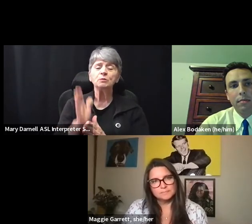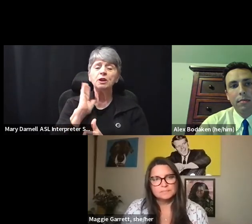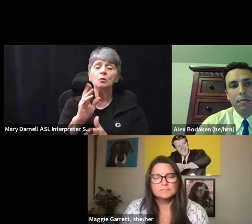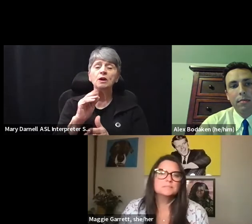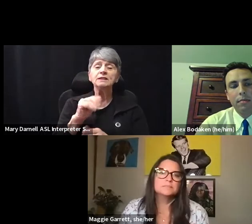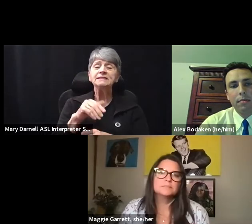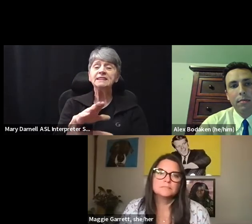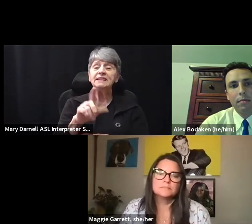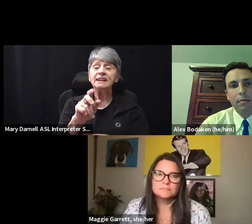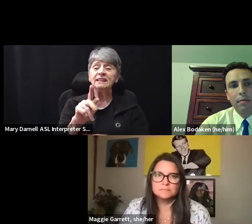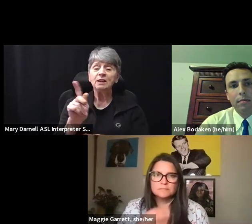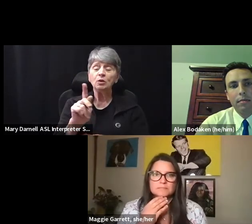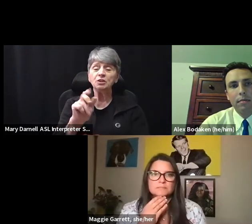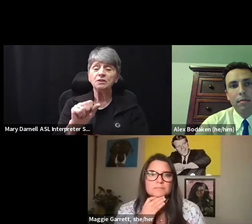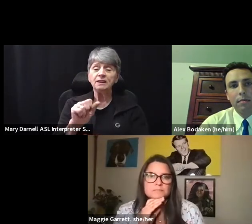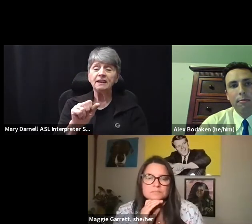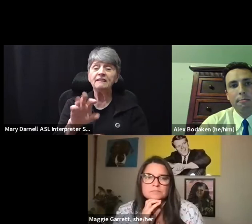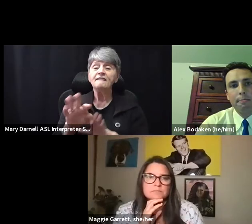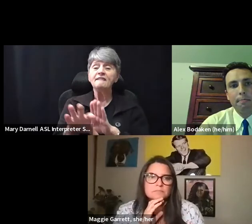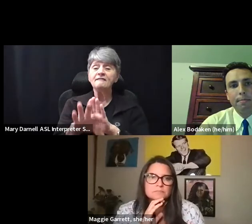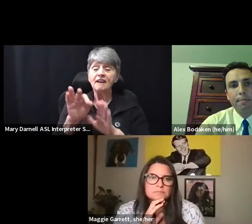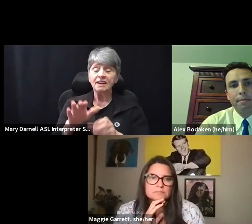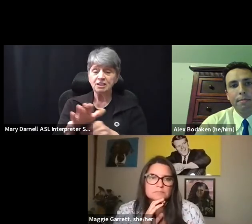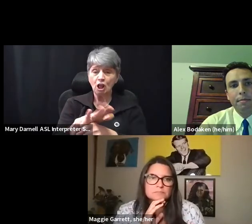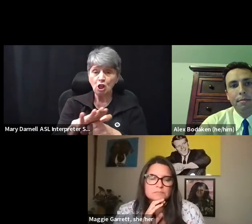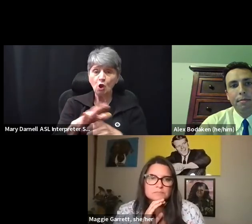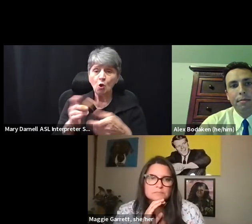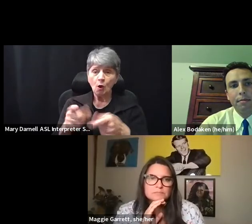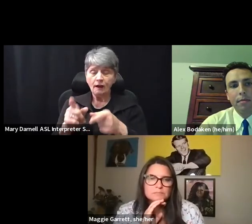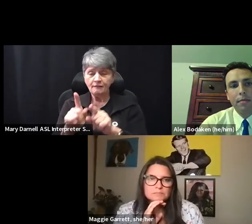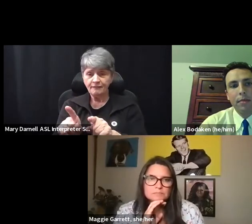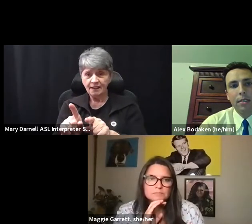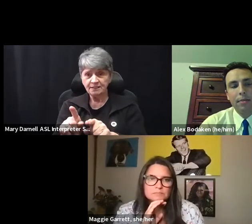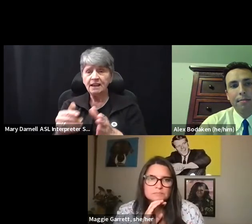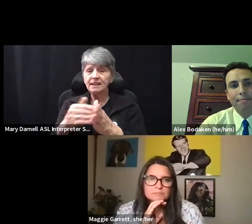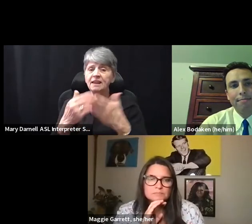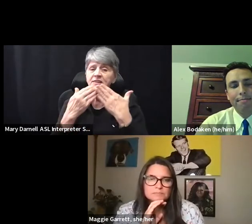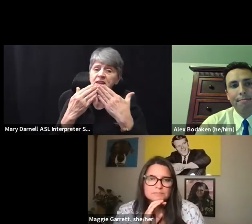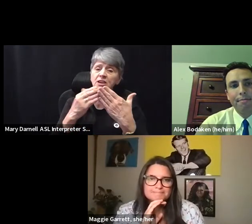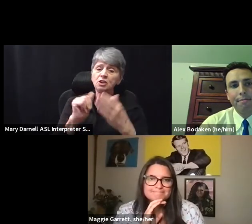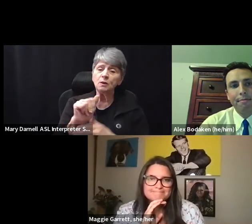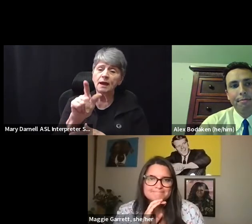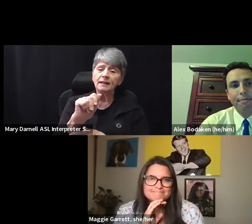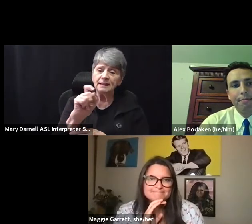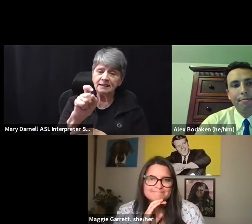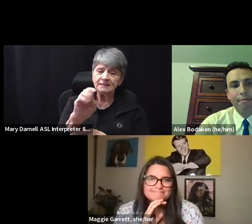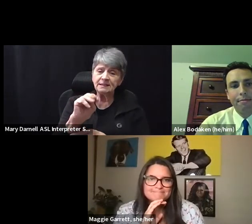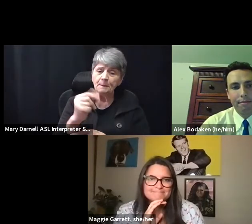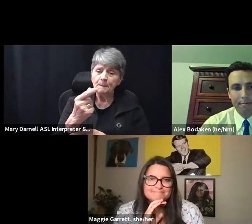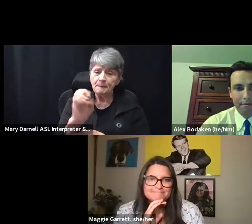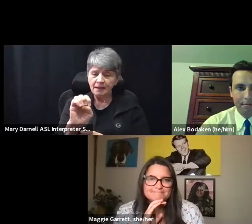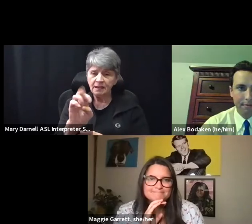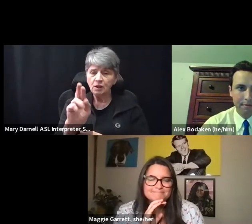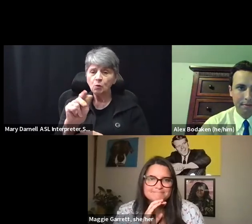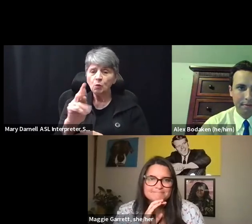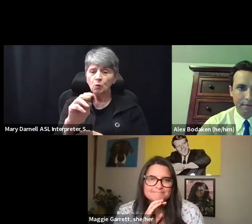find a local event in your area. Again, I want to thank Alex, Maggie, Rachel,